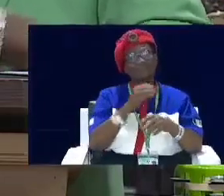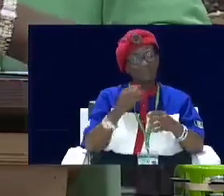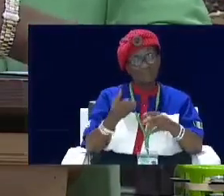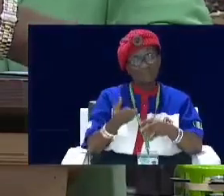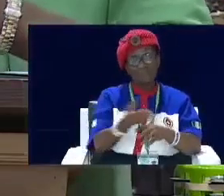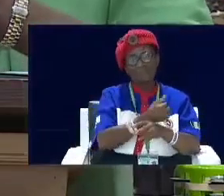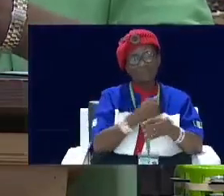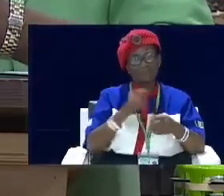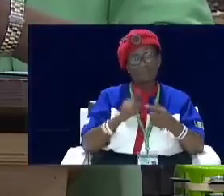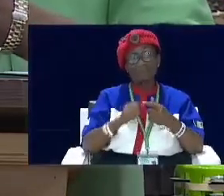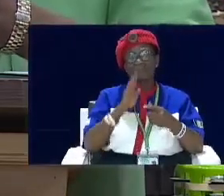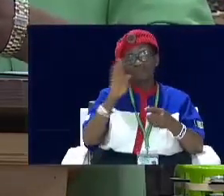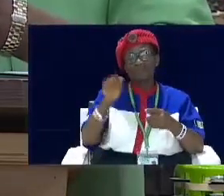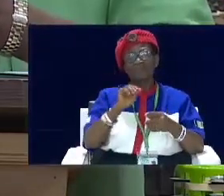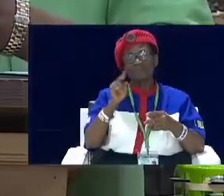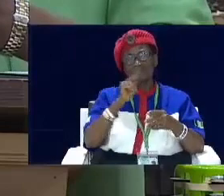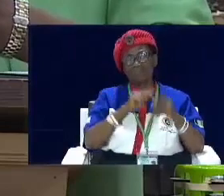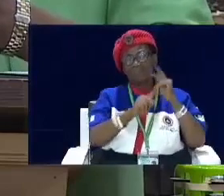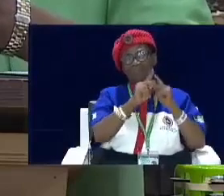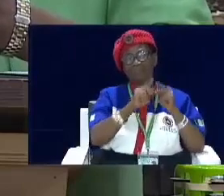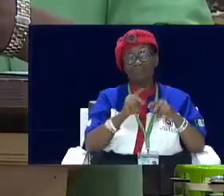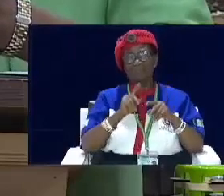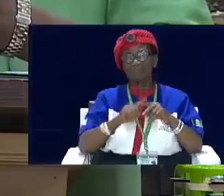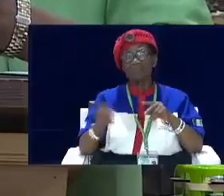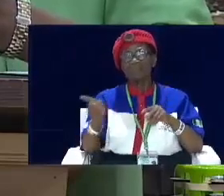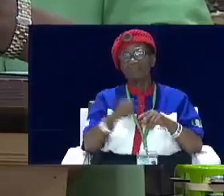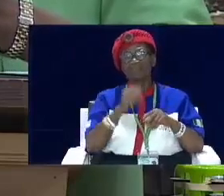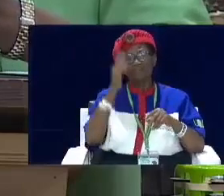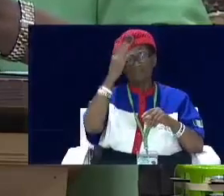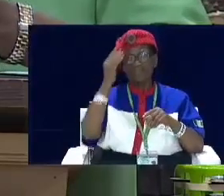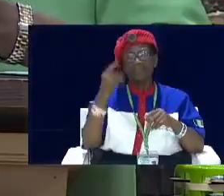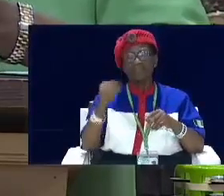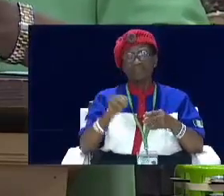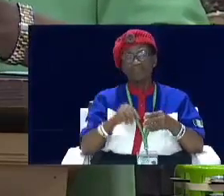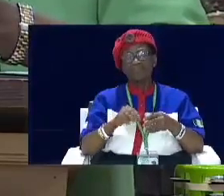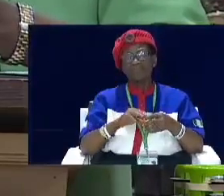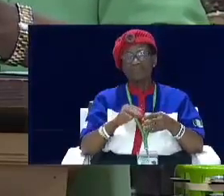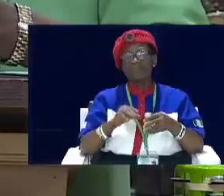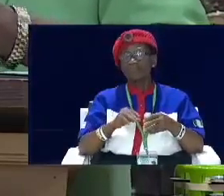said, Daddy, but you know the truth about this matter. Why don't you talk?